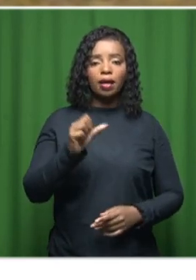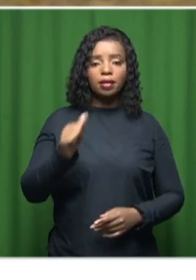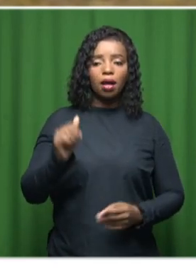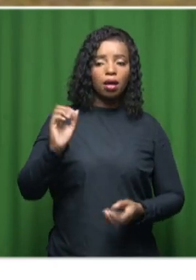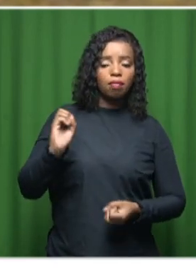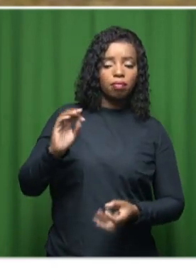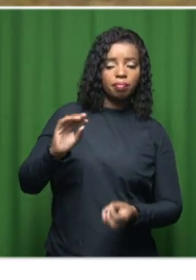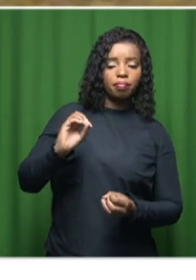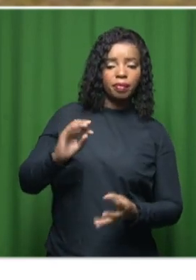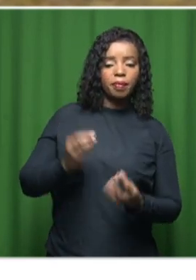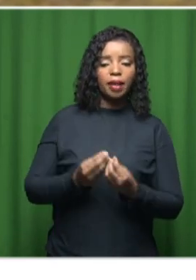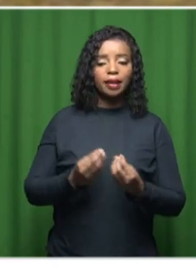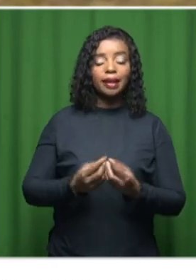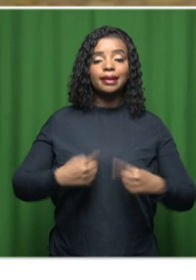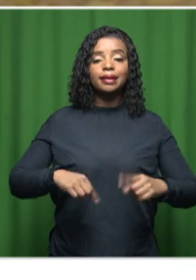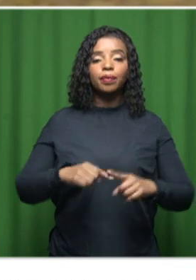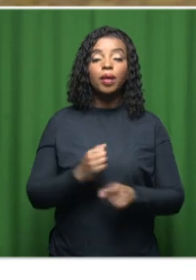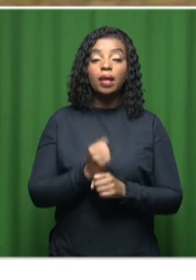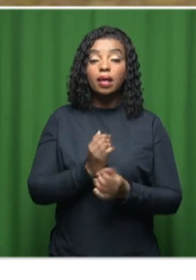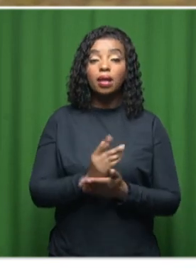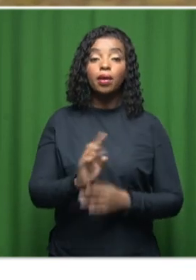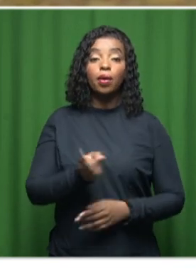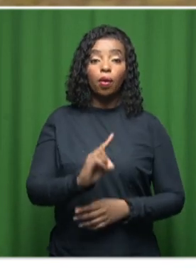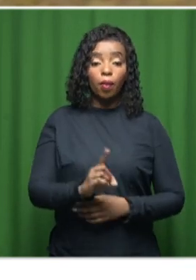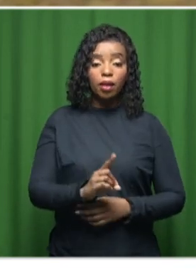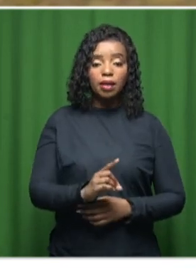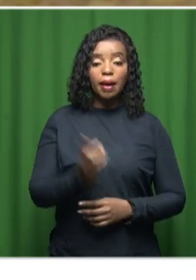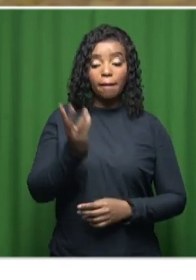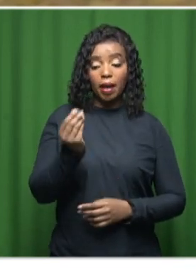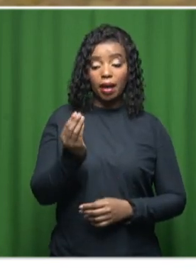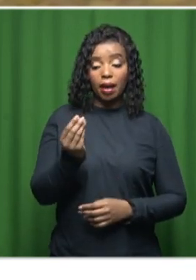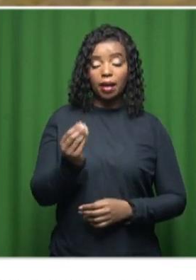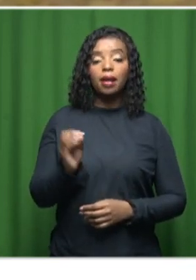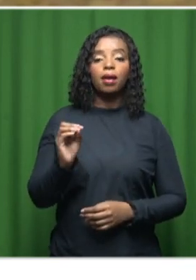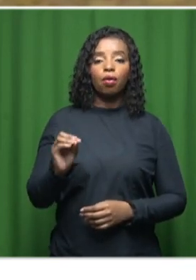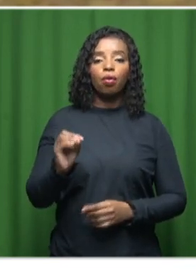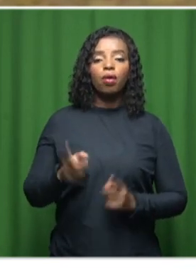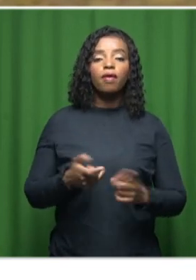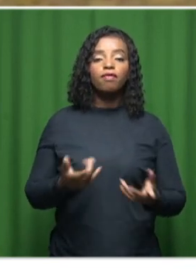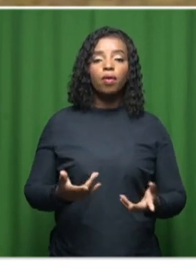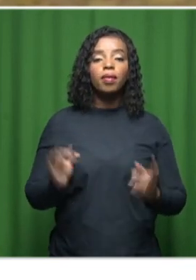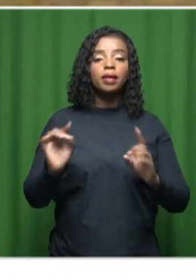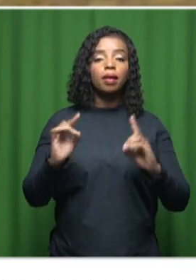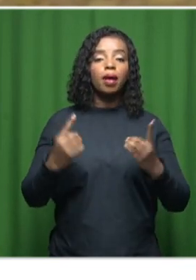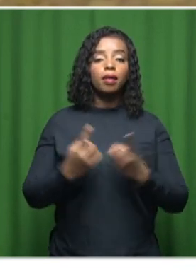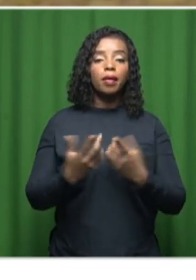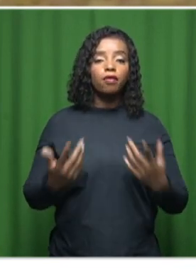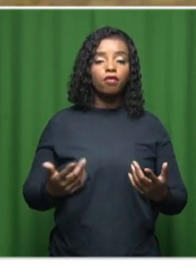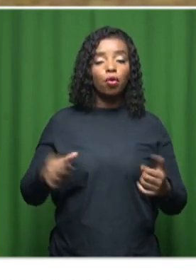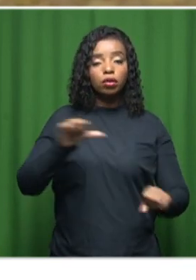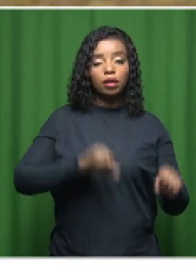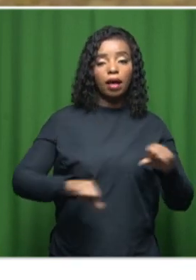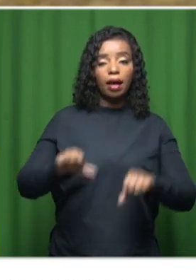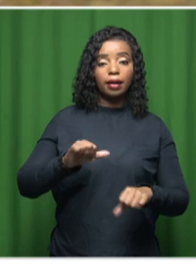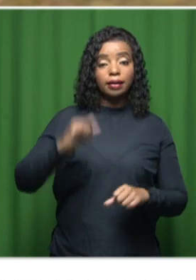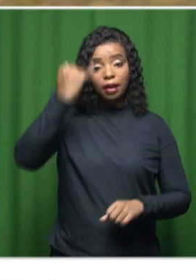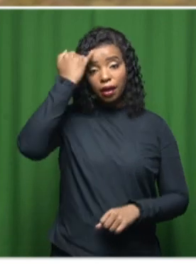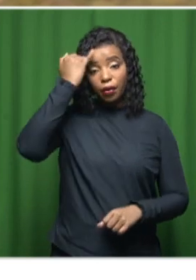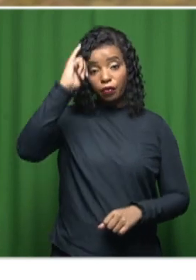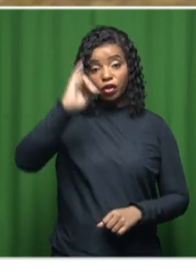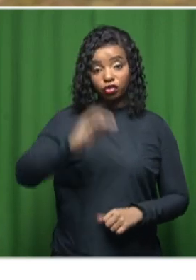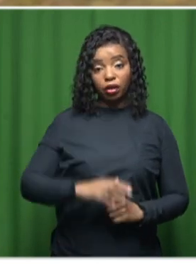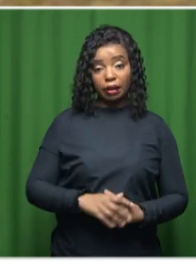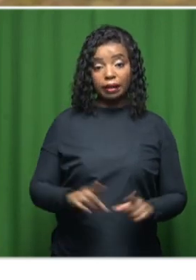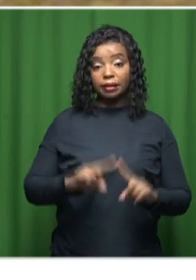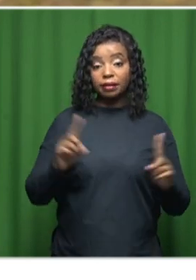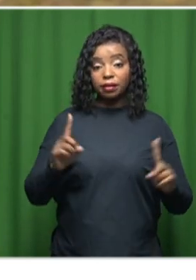we'll make sure that amount of money is available from the Department of Science and Innovation. However, remember that as